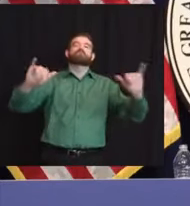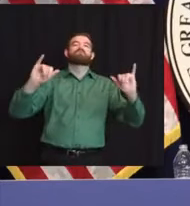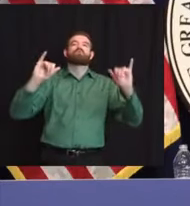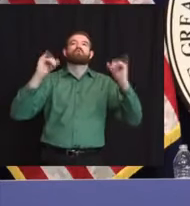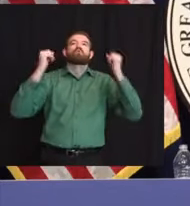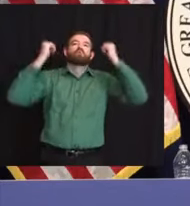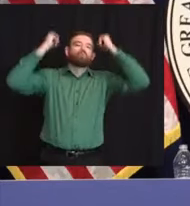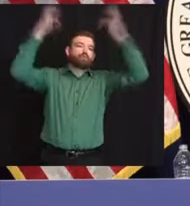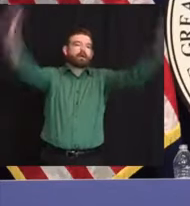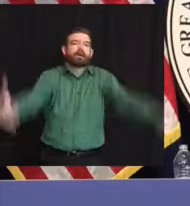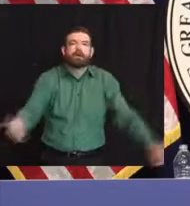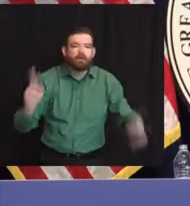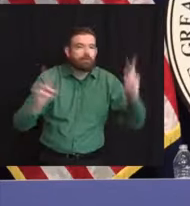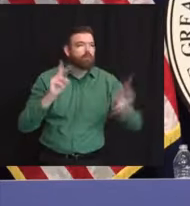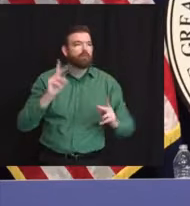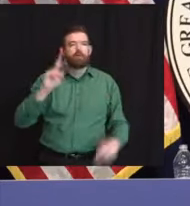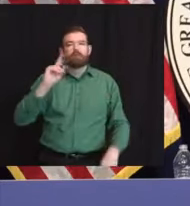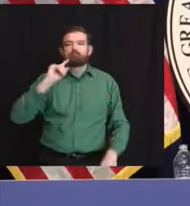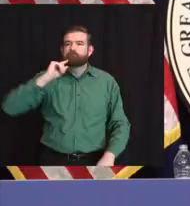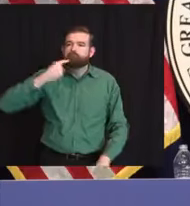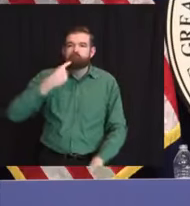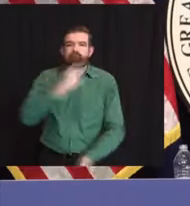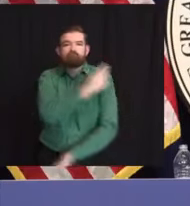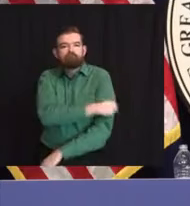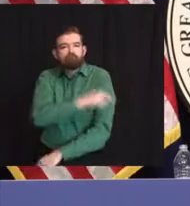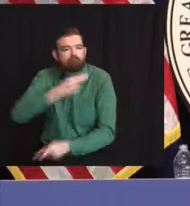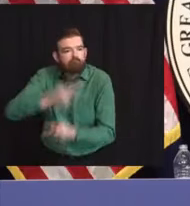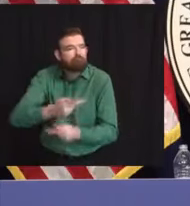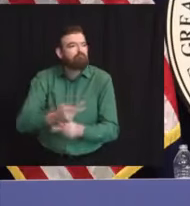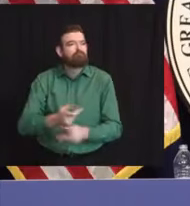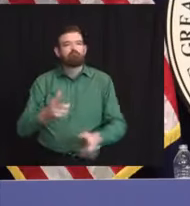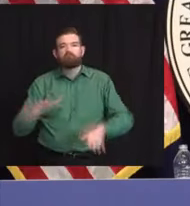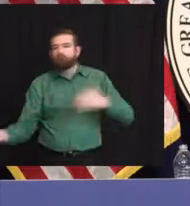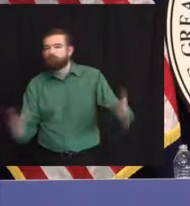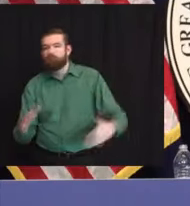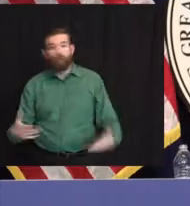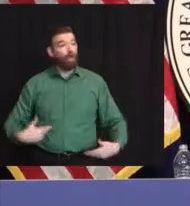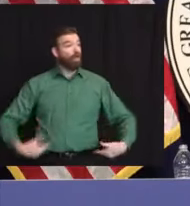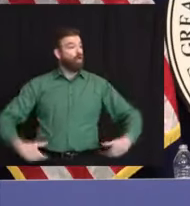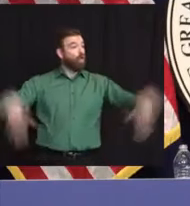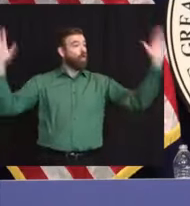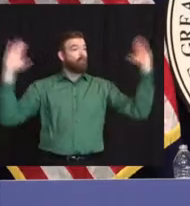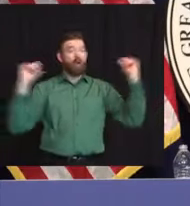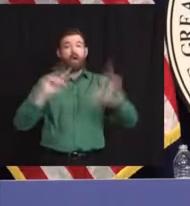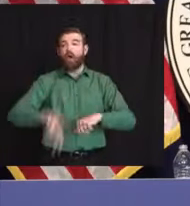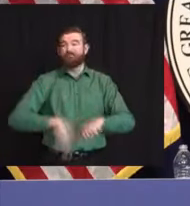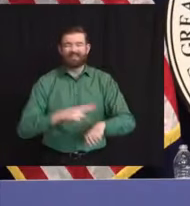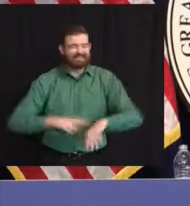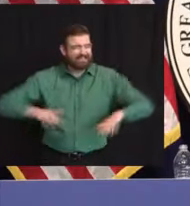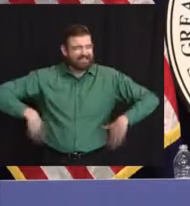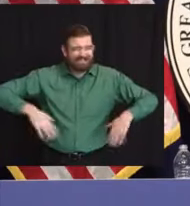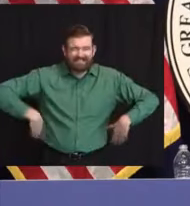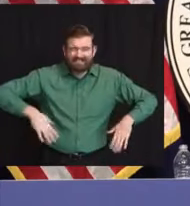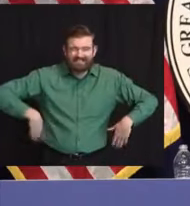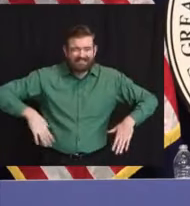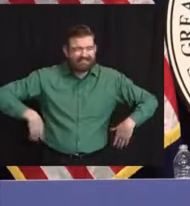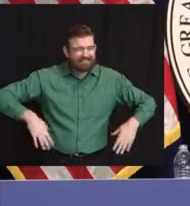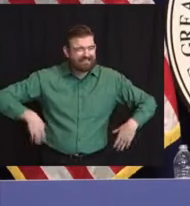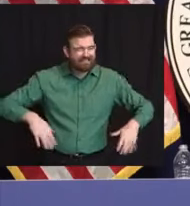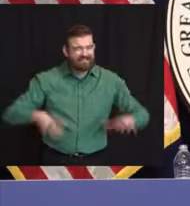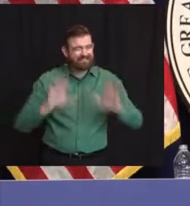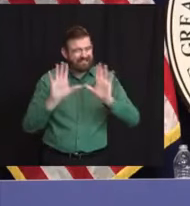all due respect, Brent, this is not directed in agitation towards you. It's a fair question to ask. We're not there yet.